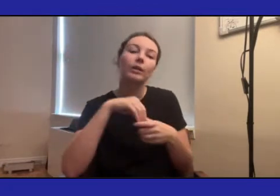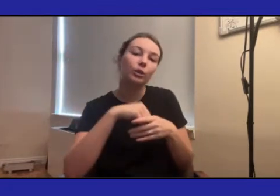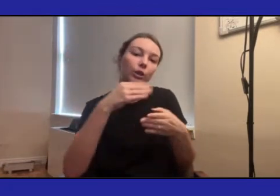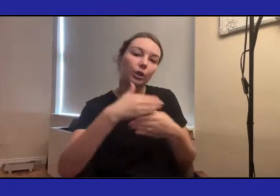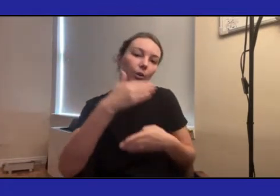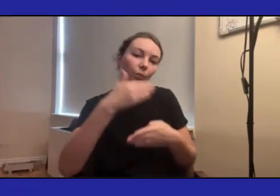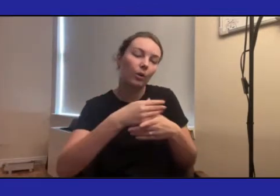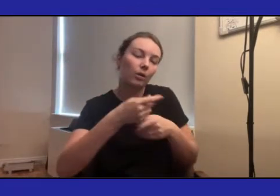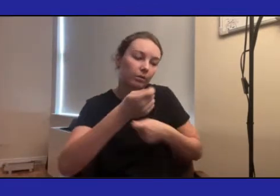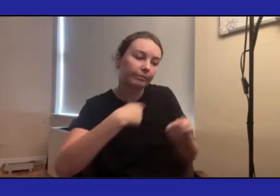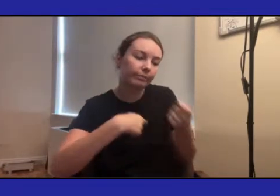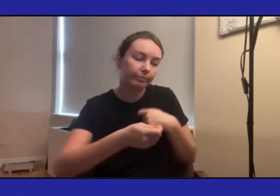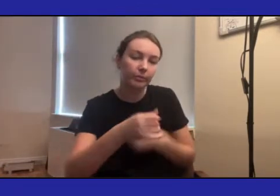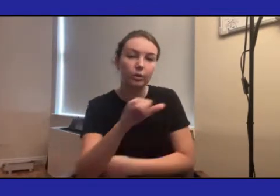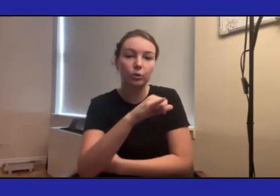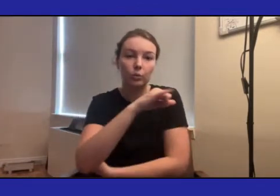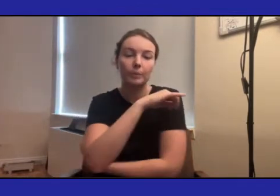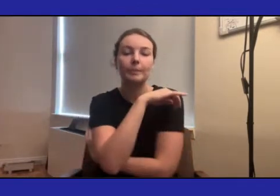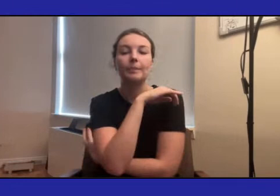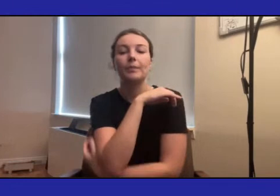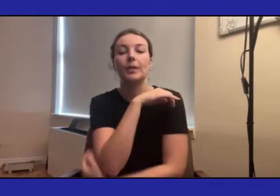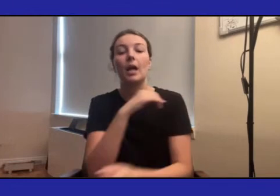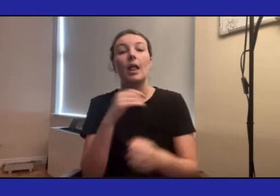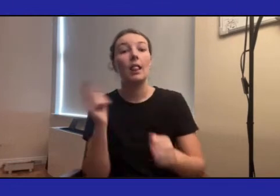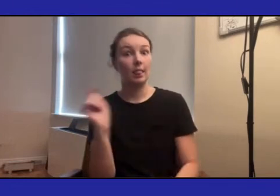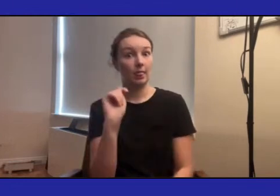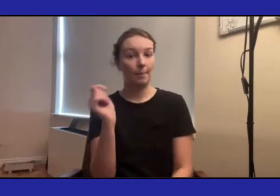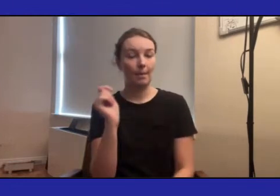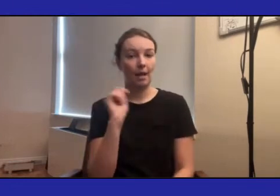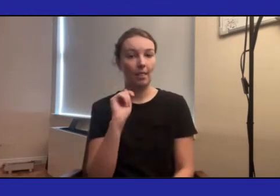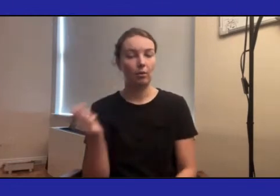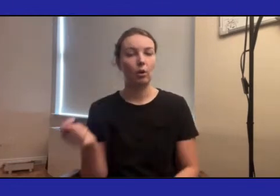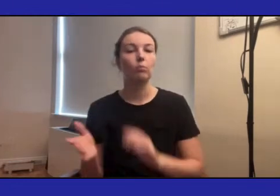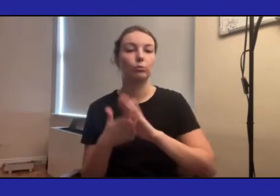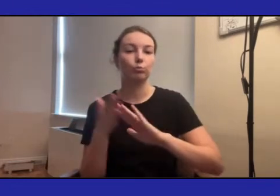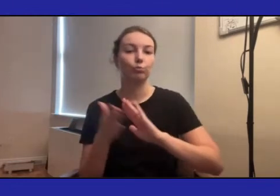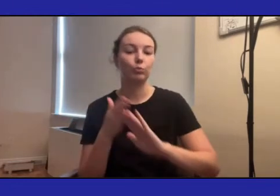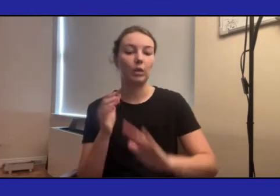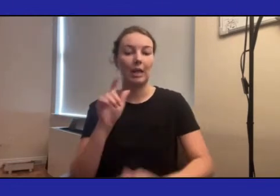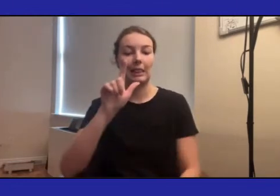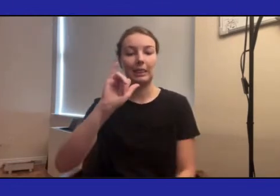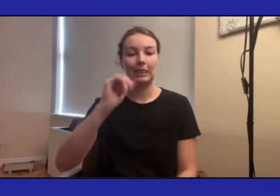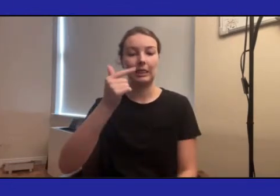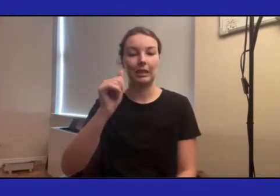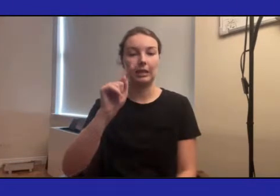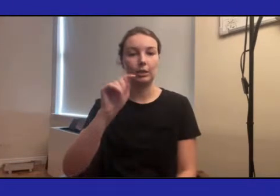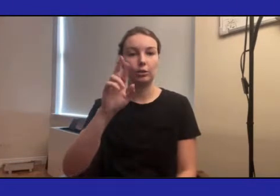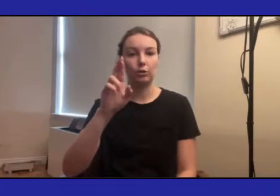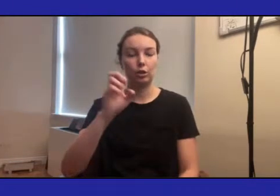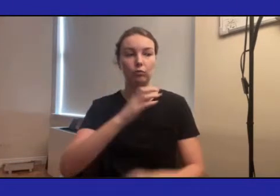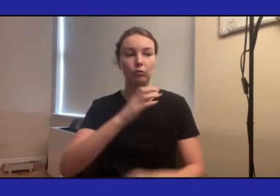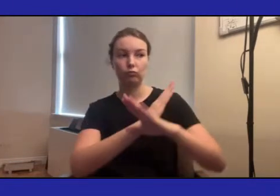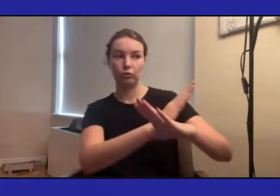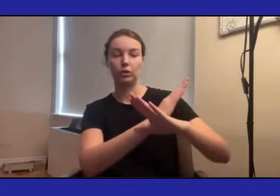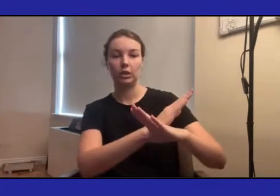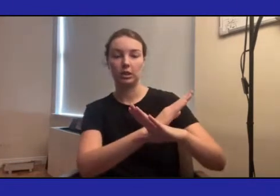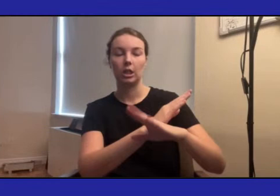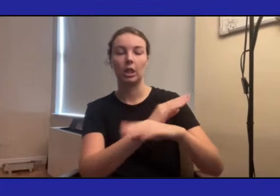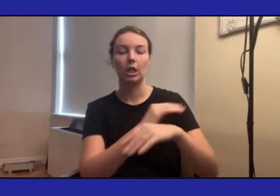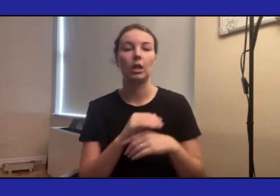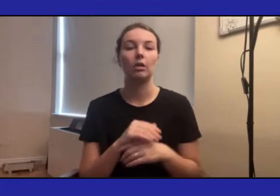We're upgrading the bathrooms to include ligature resistant fixtures. We're installing solid surface sink bases